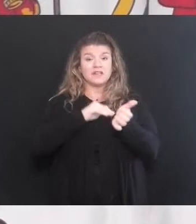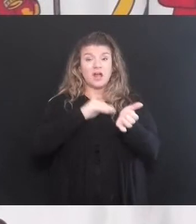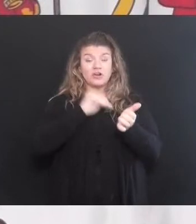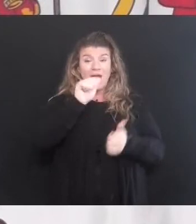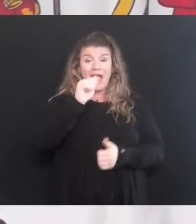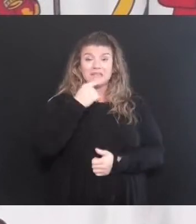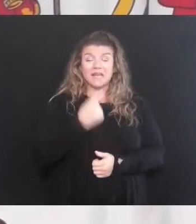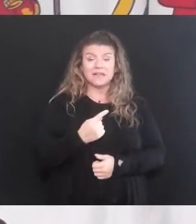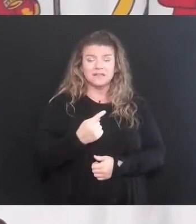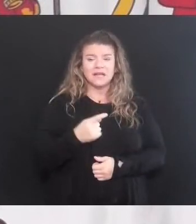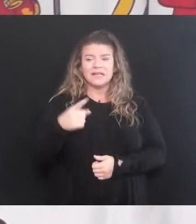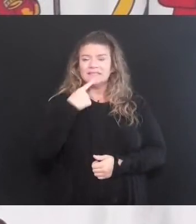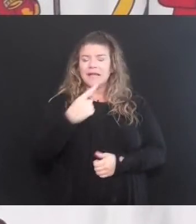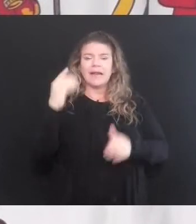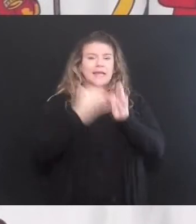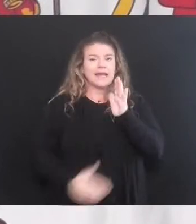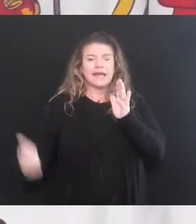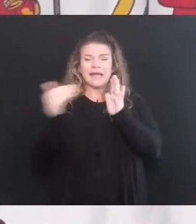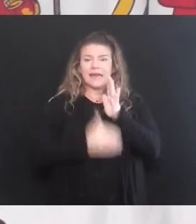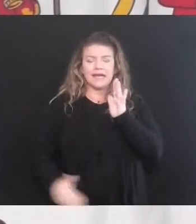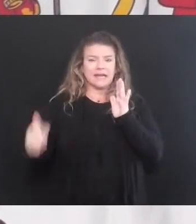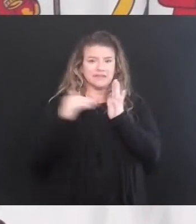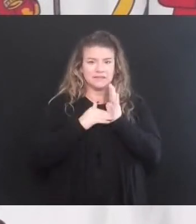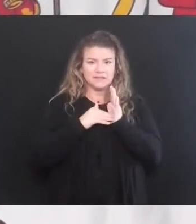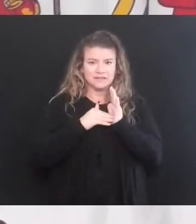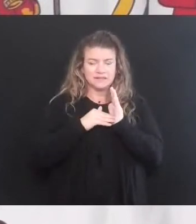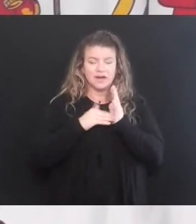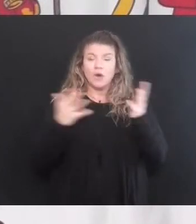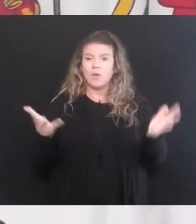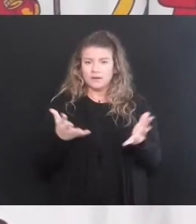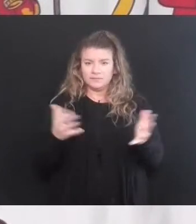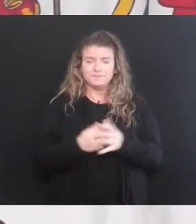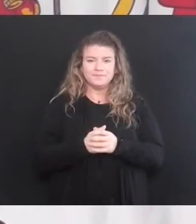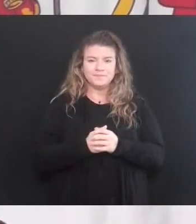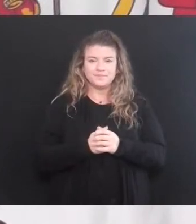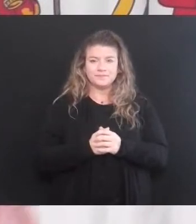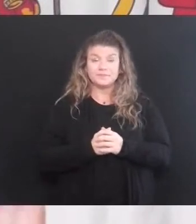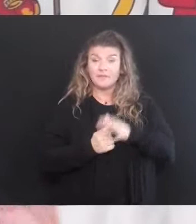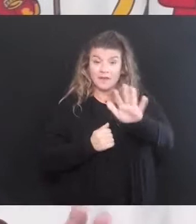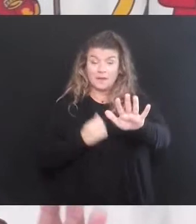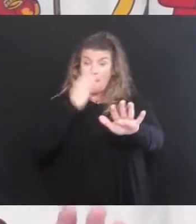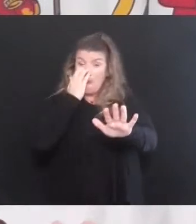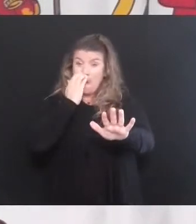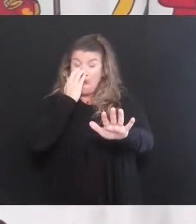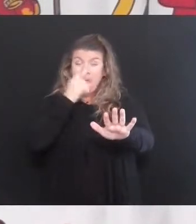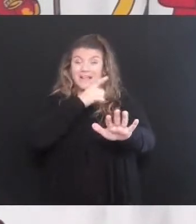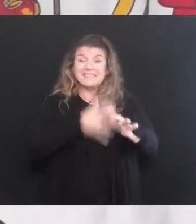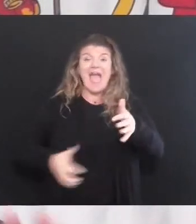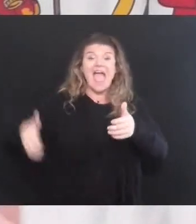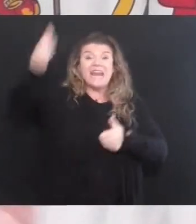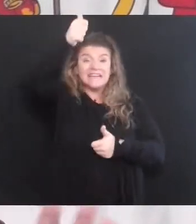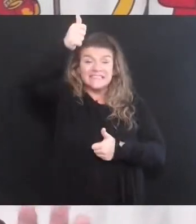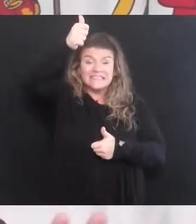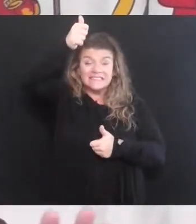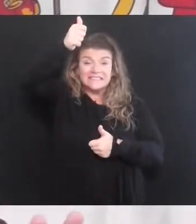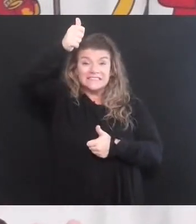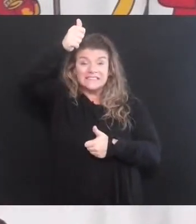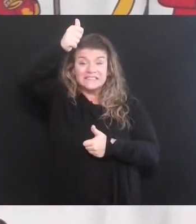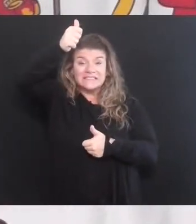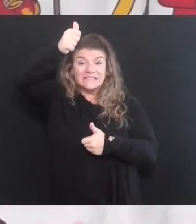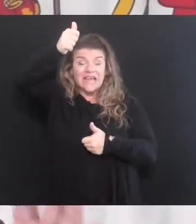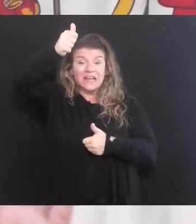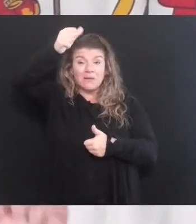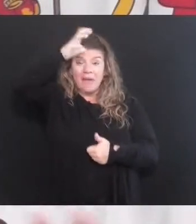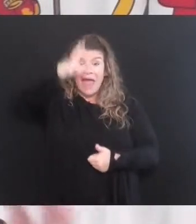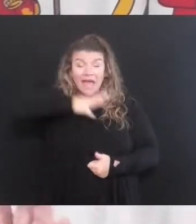said, and he said over and over and over, and that is just this. Now here's the head guy